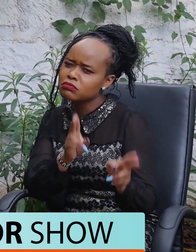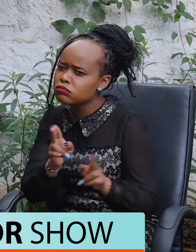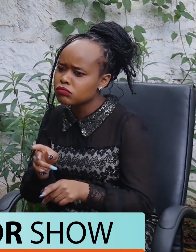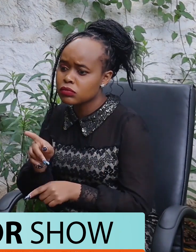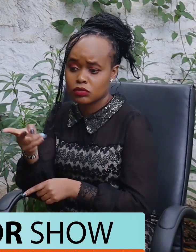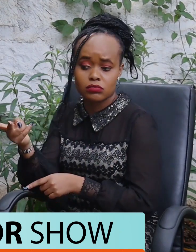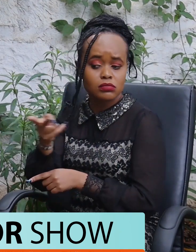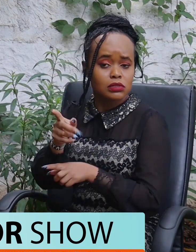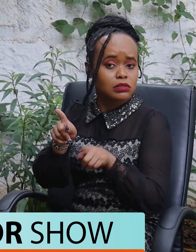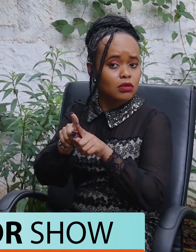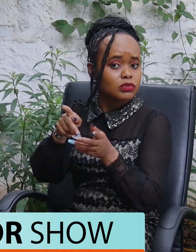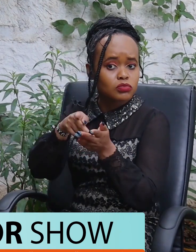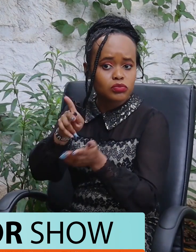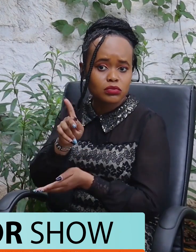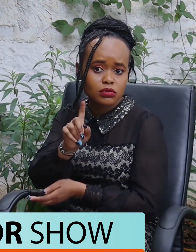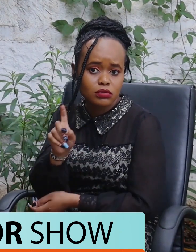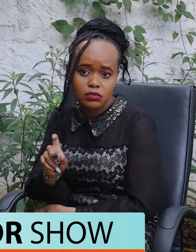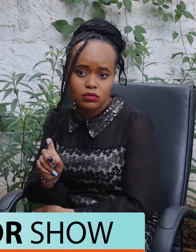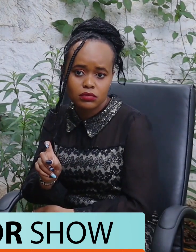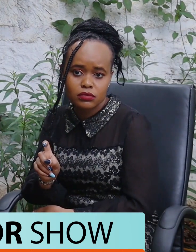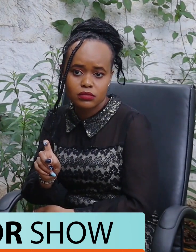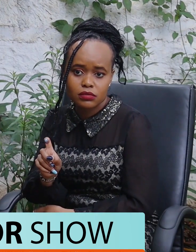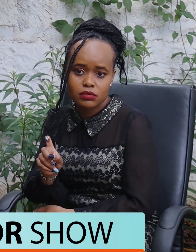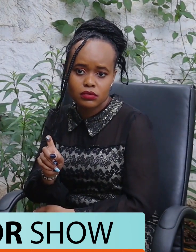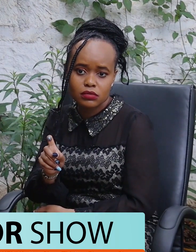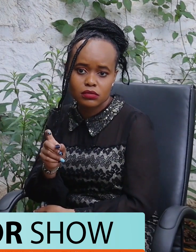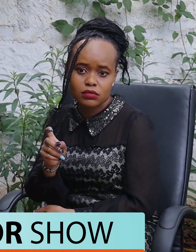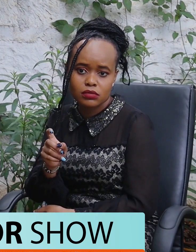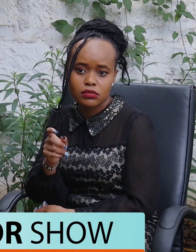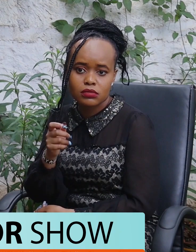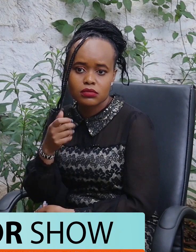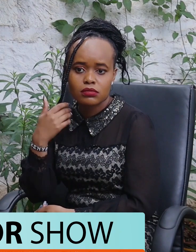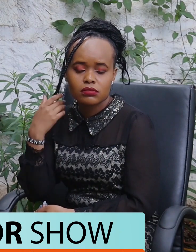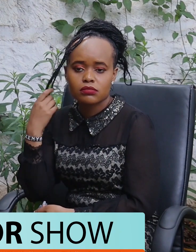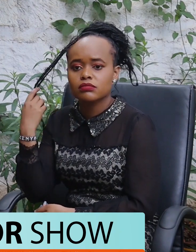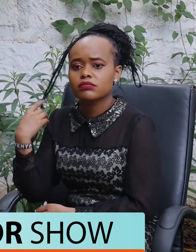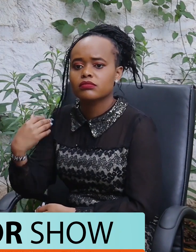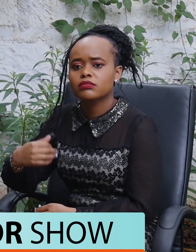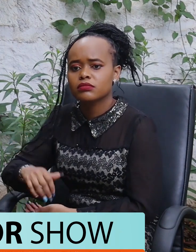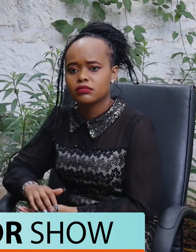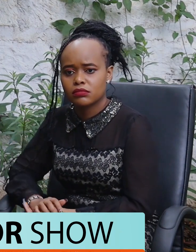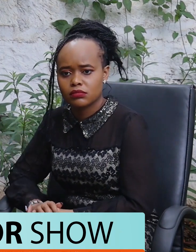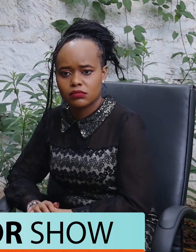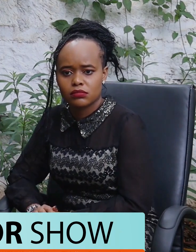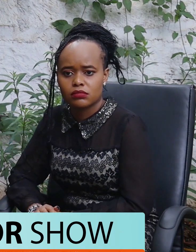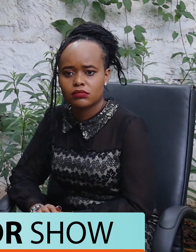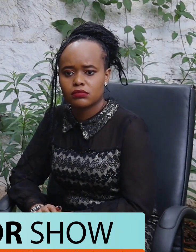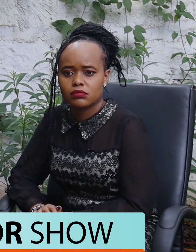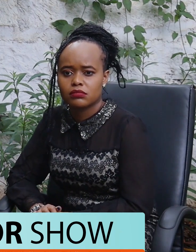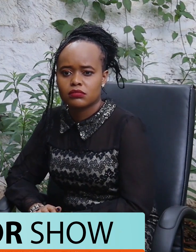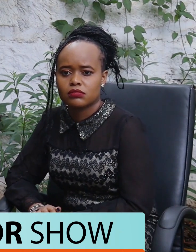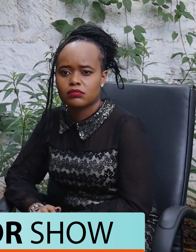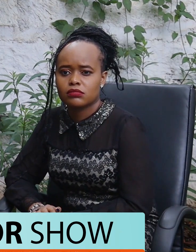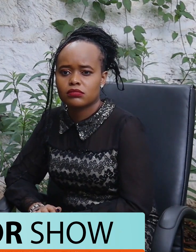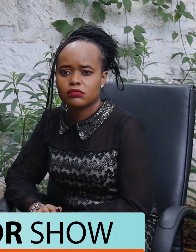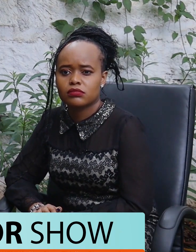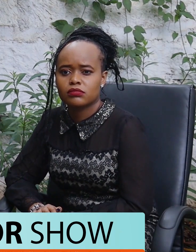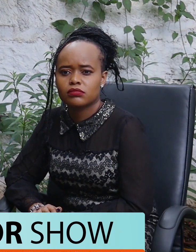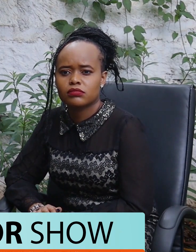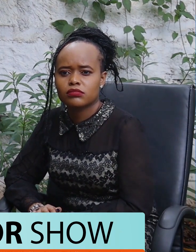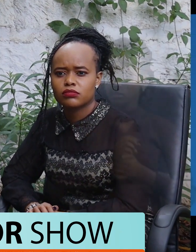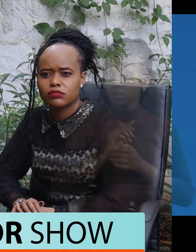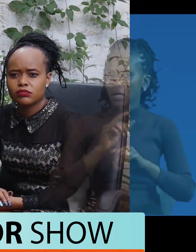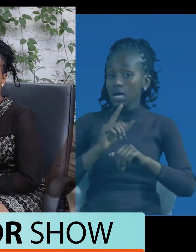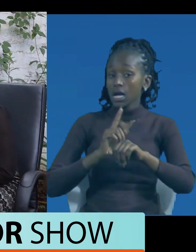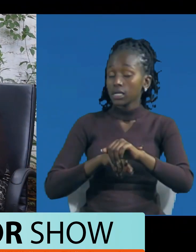end, Yeah, so and do the payment varies, or what really goes on at this point? yeah,